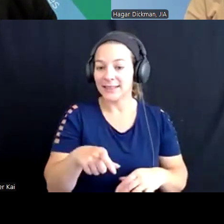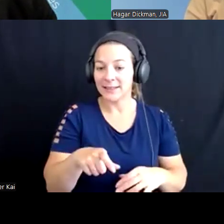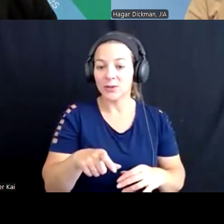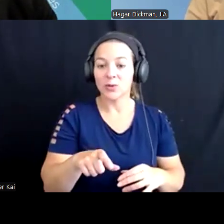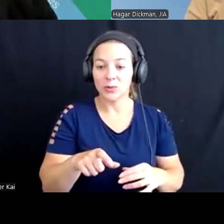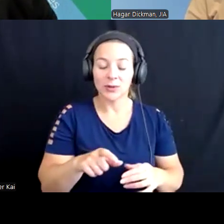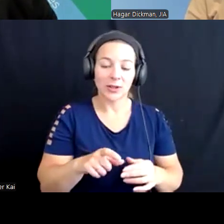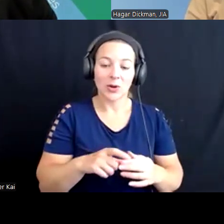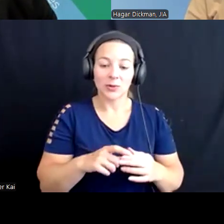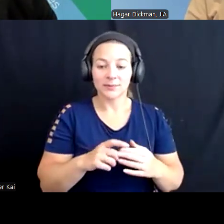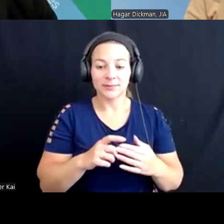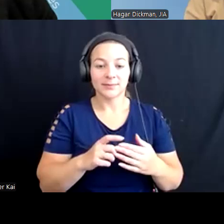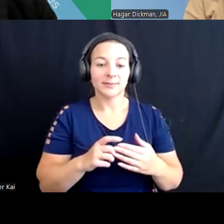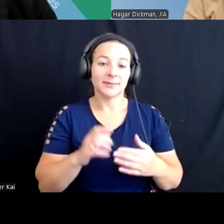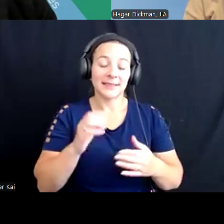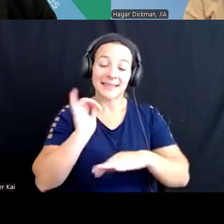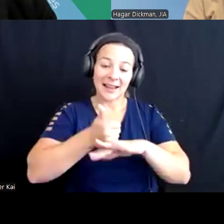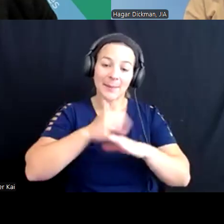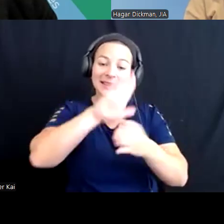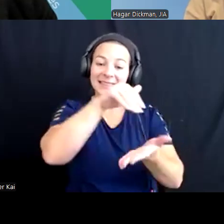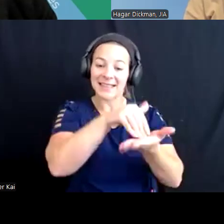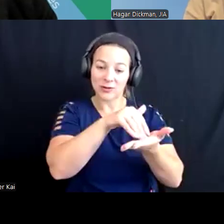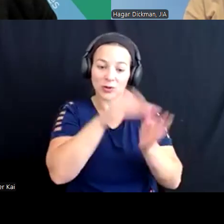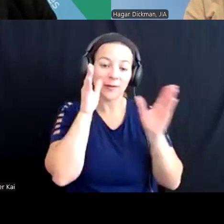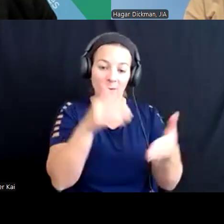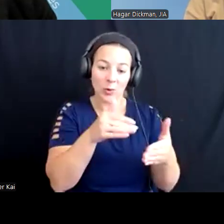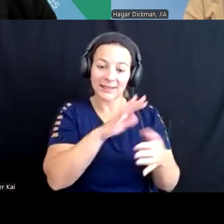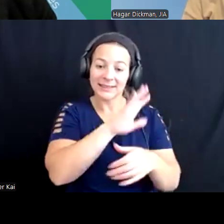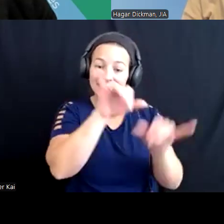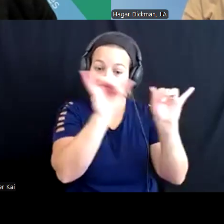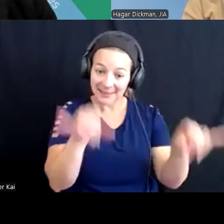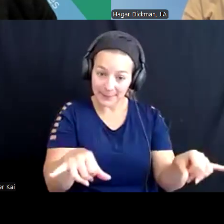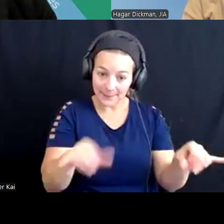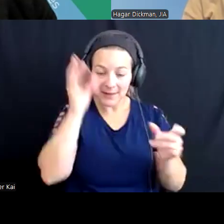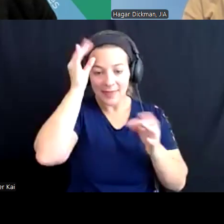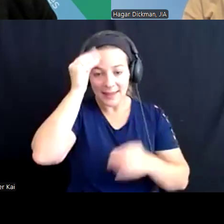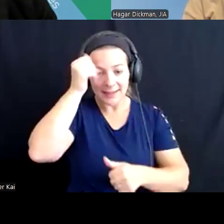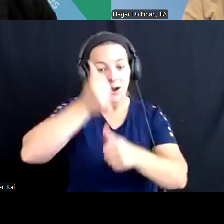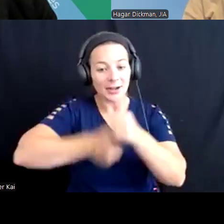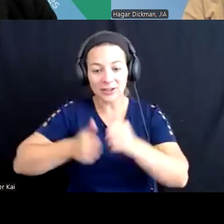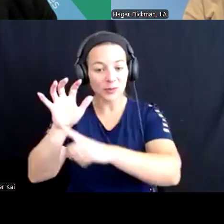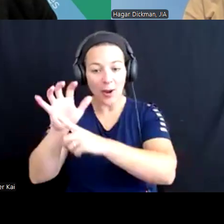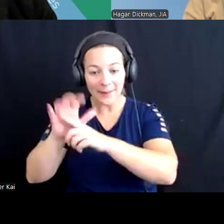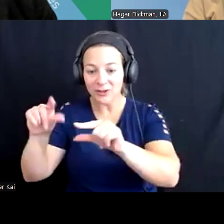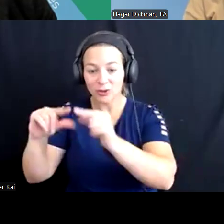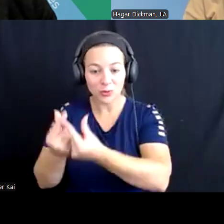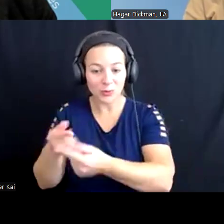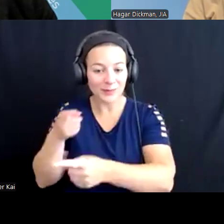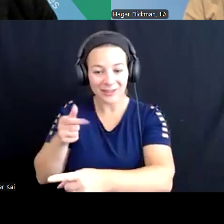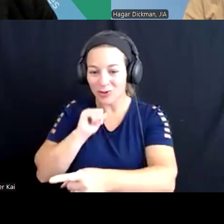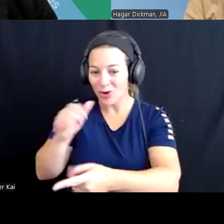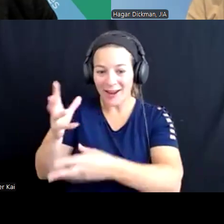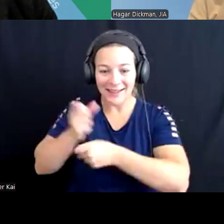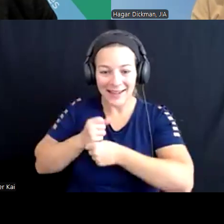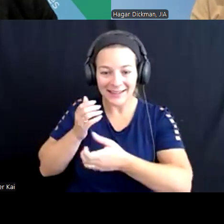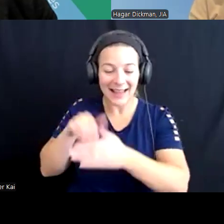with centralized system, and then thinking through those populations that are not receiving care. We need to ask what